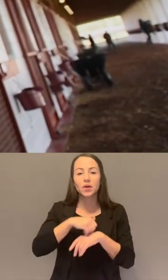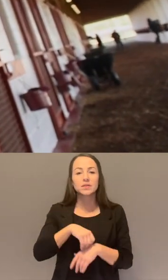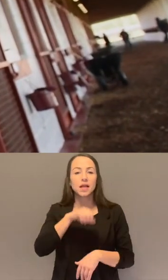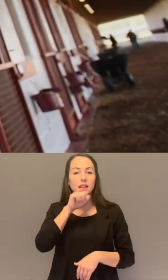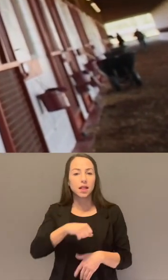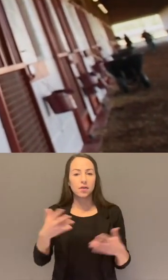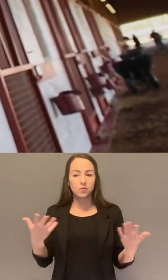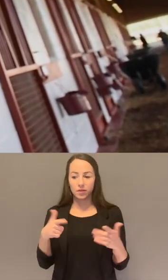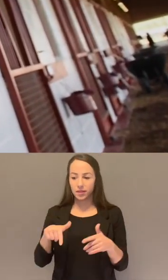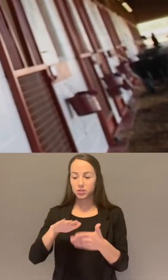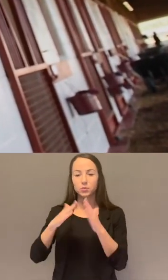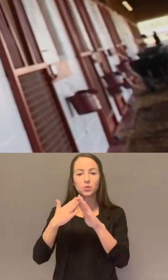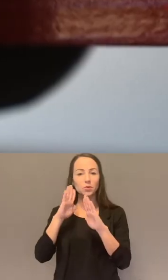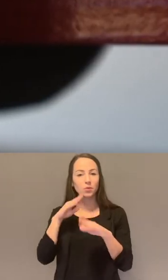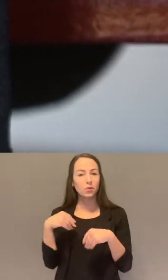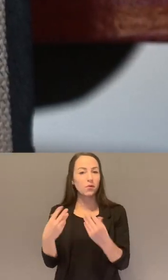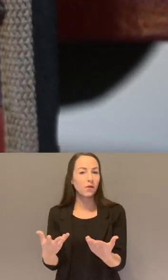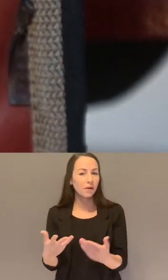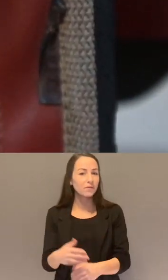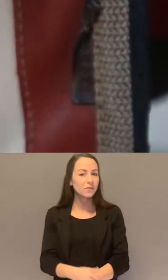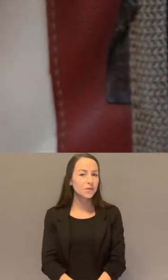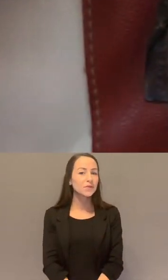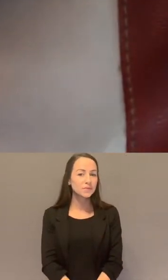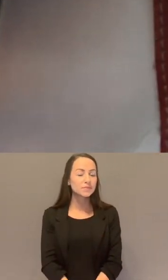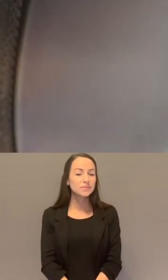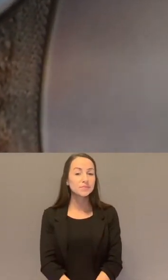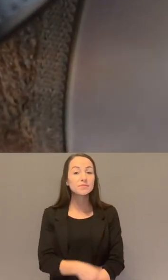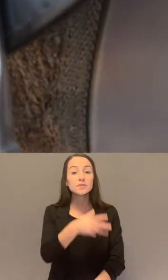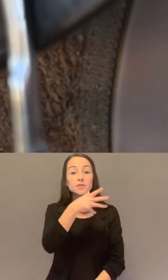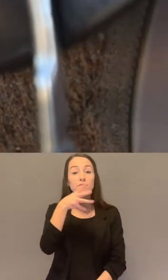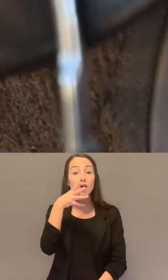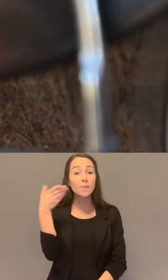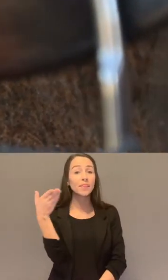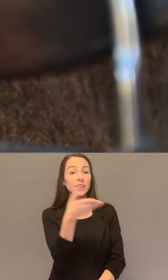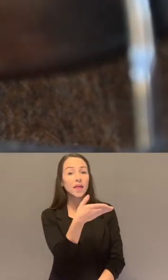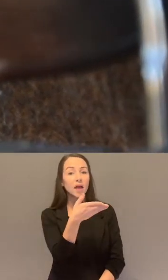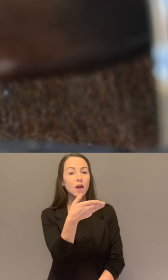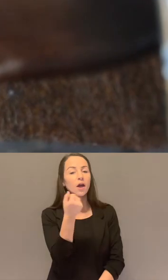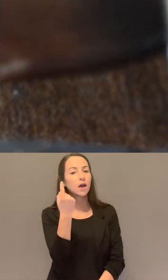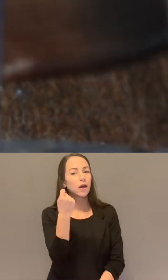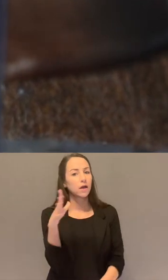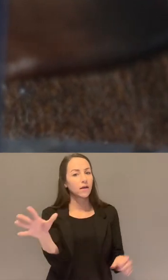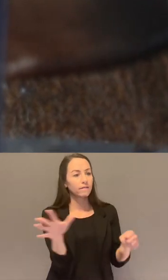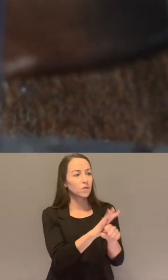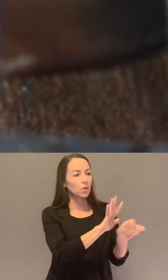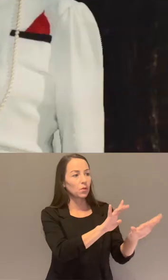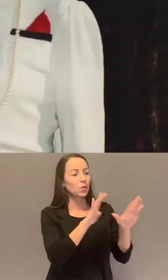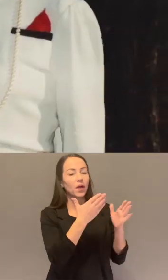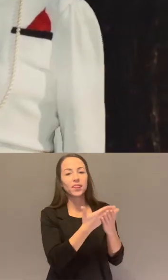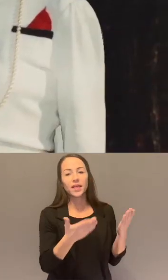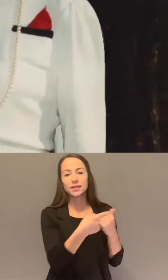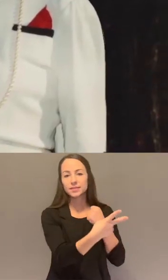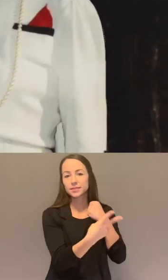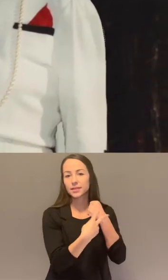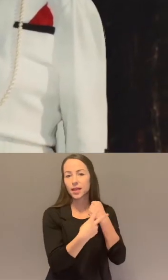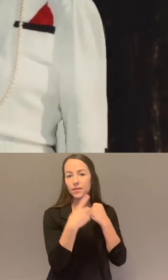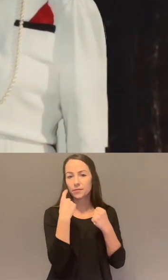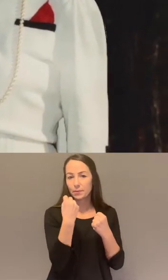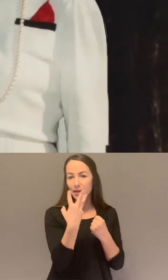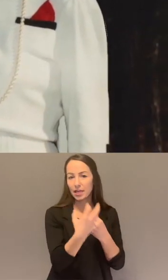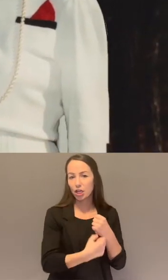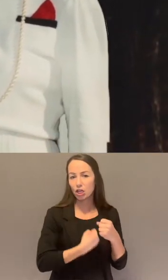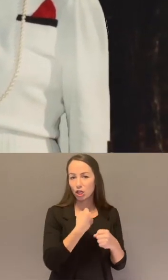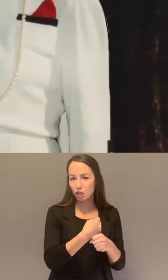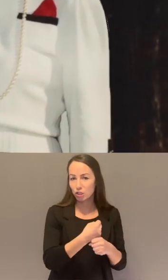loved what the community had to offer. The farm at Bridlewood was full of items, and finally his wife,